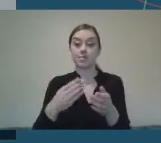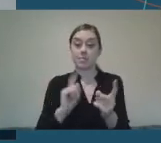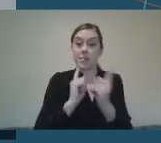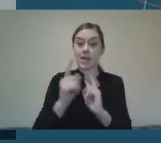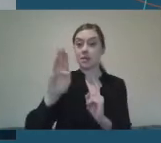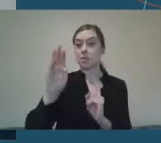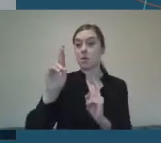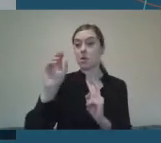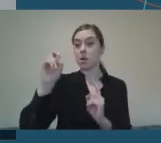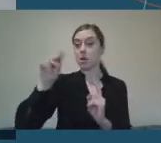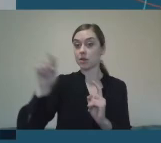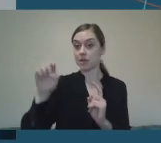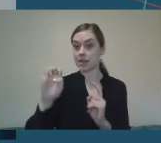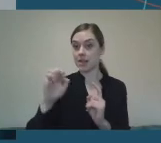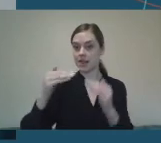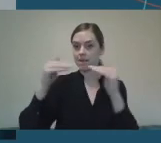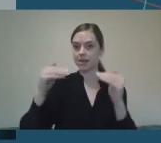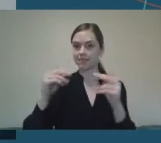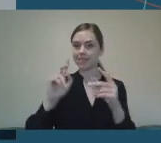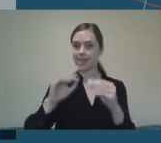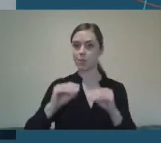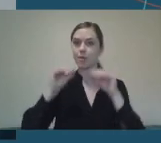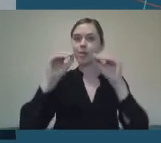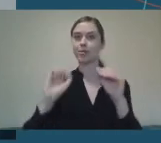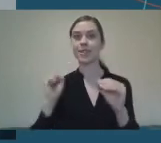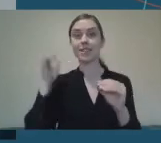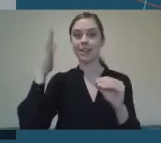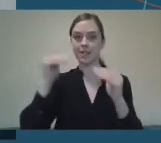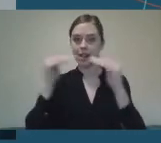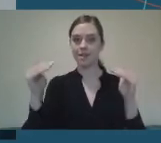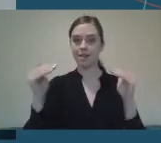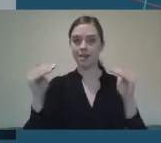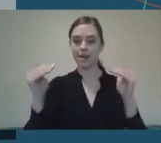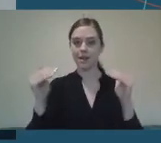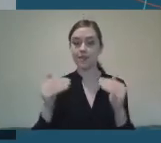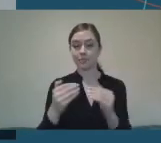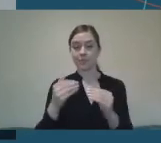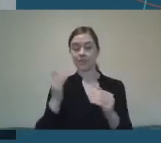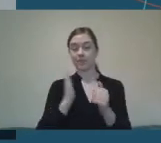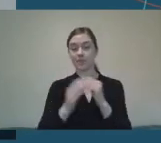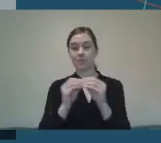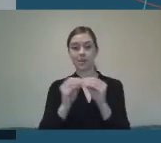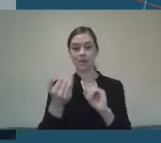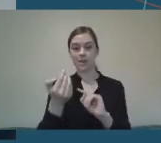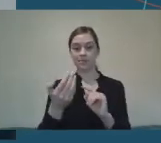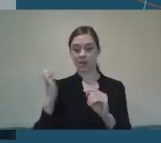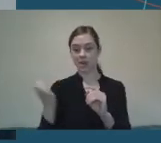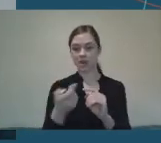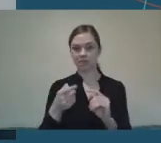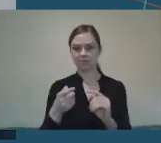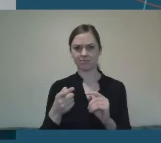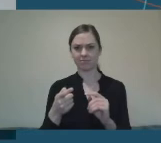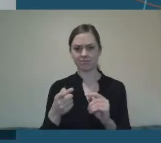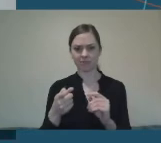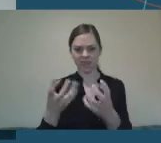the silver level. But I think for us in general, it's, as I said earlier, it's really about taking ownership. There is a certain